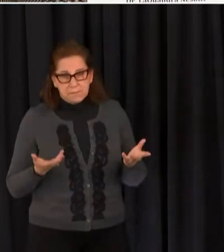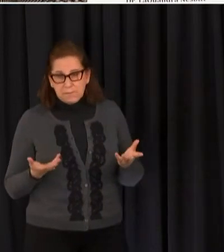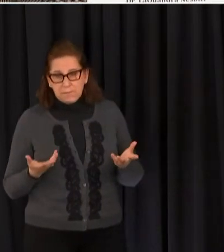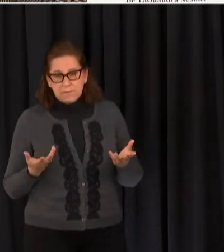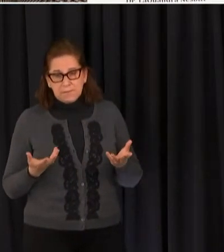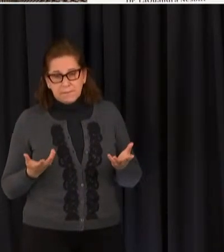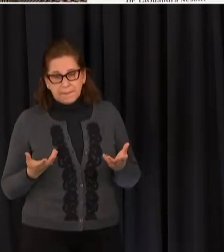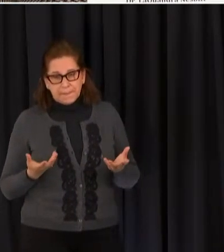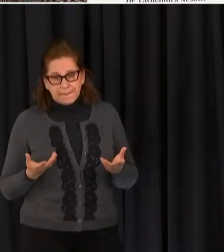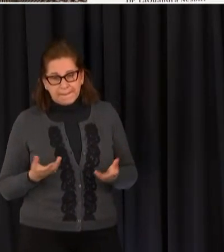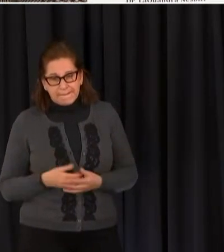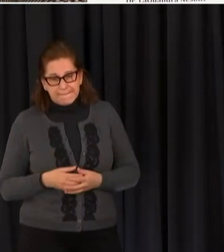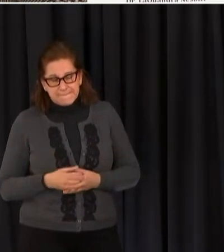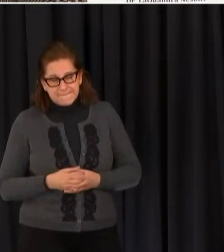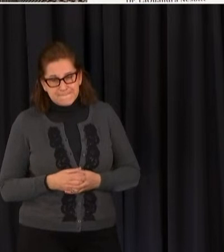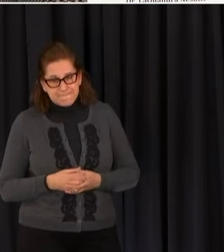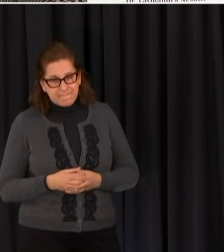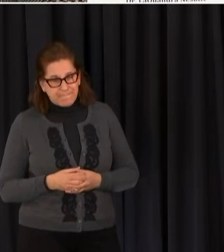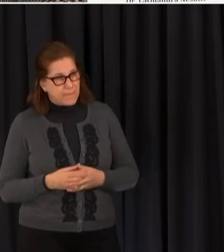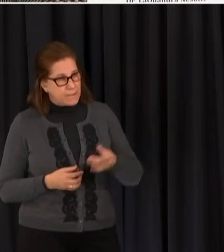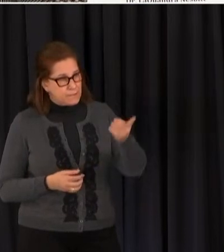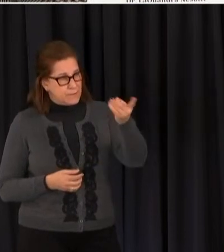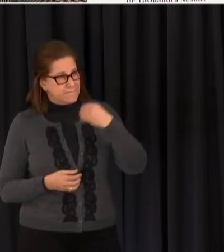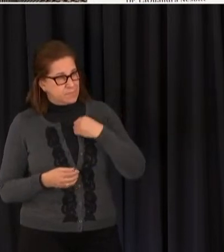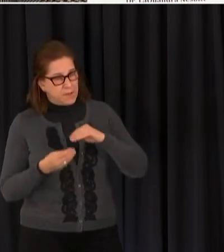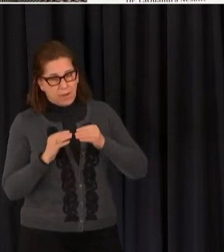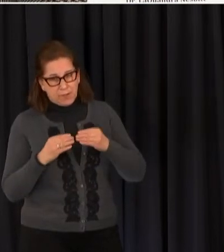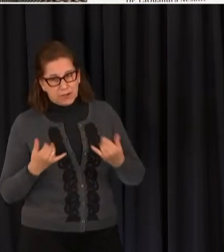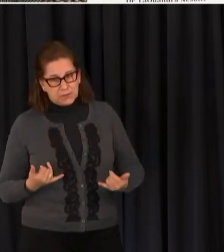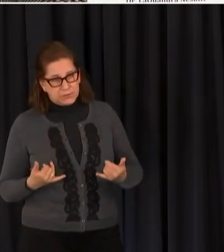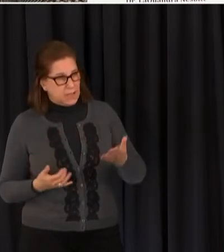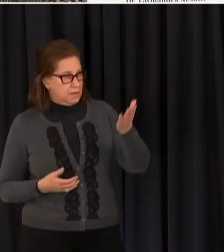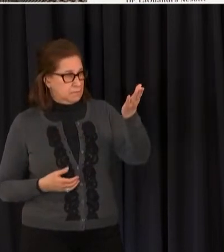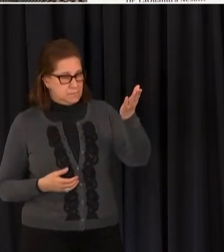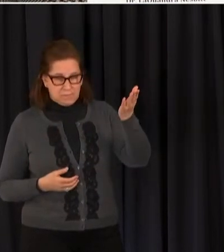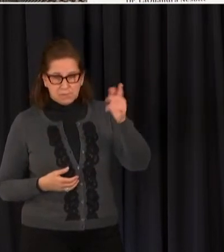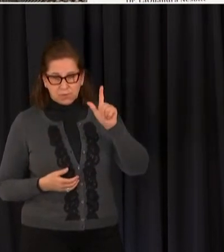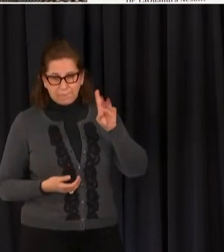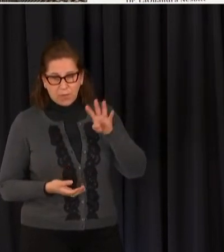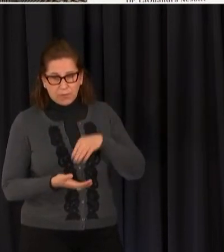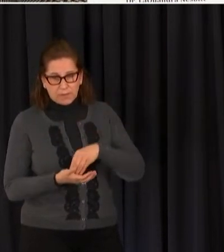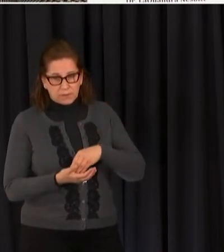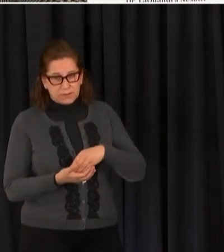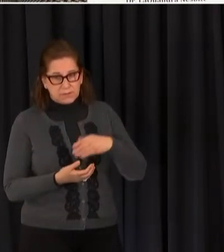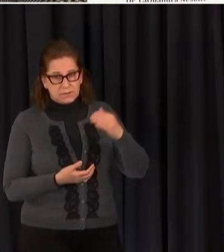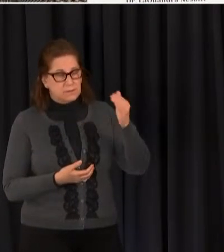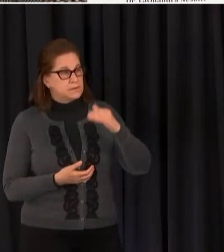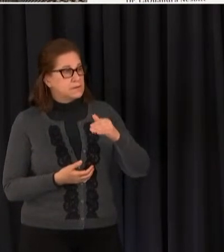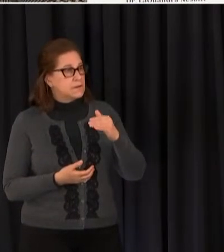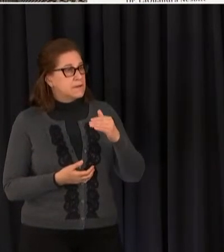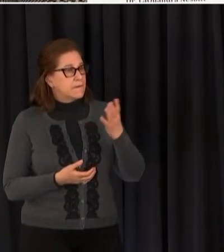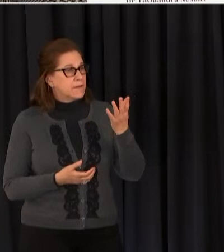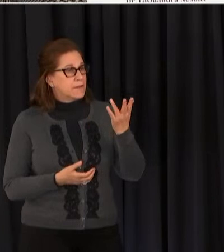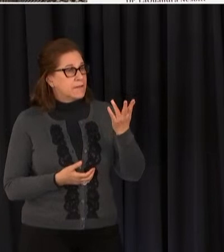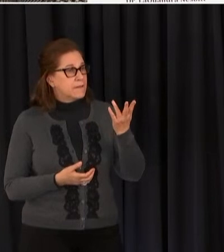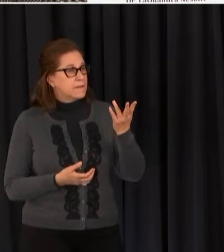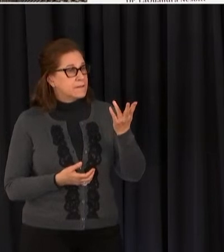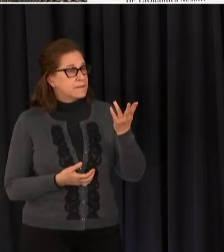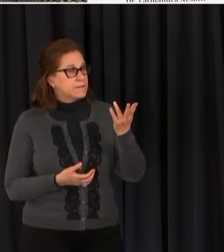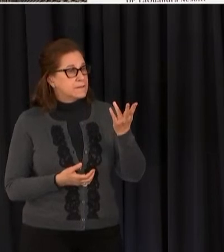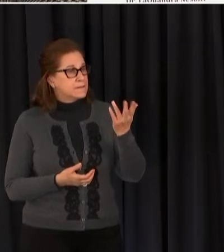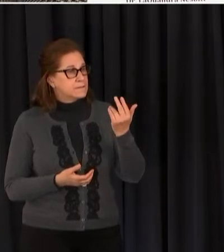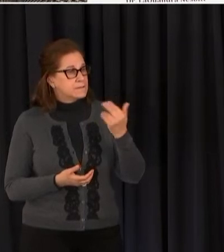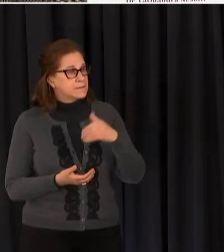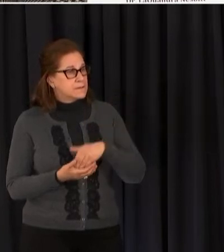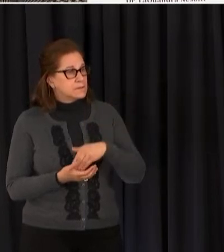to the change, because I see the numbers you gave us today said basically 15,000 invitations were sent out